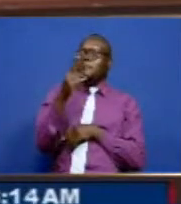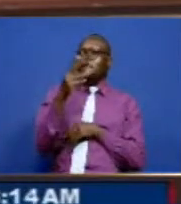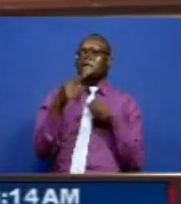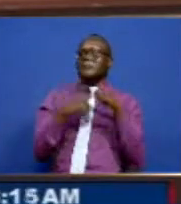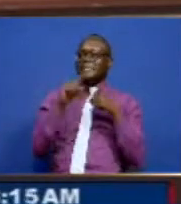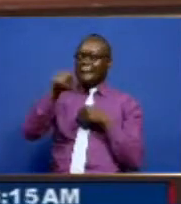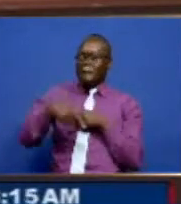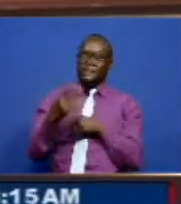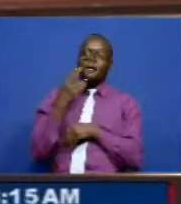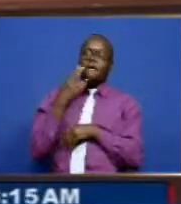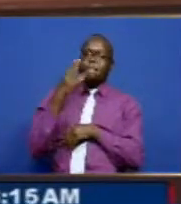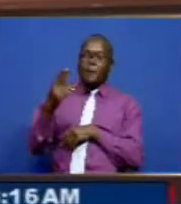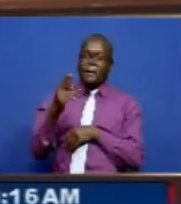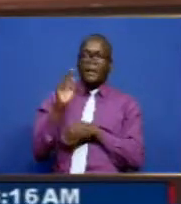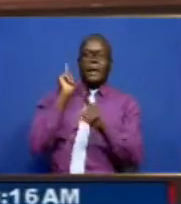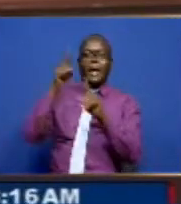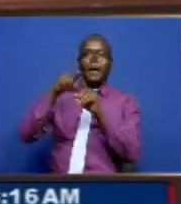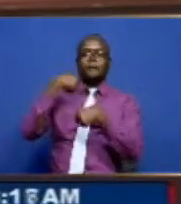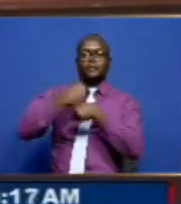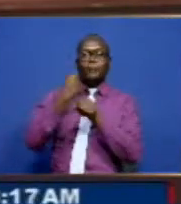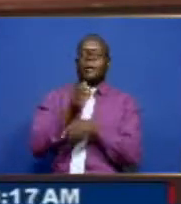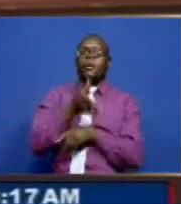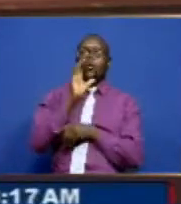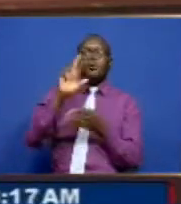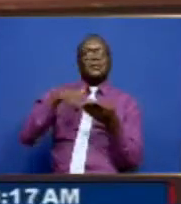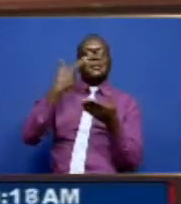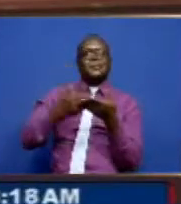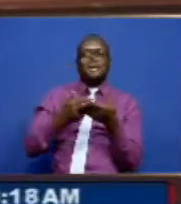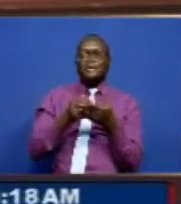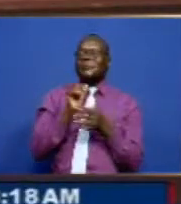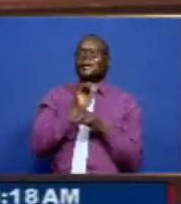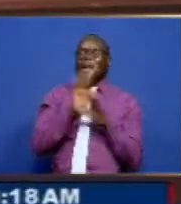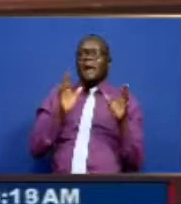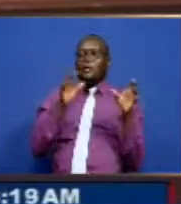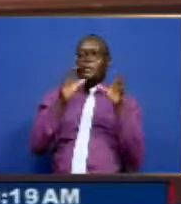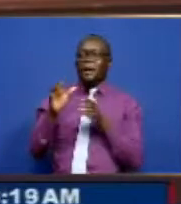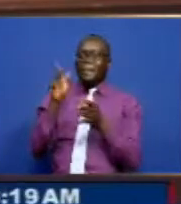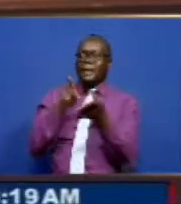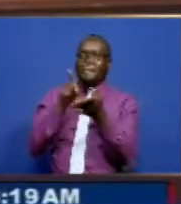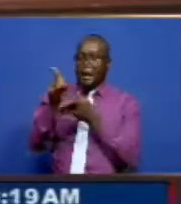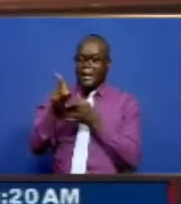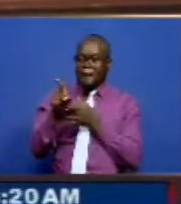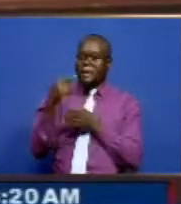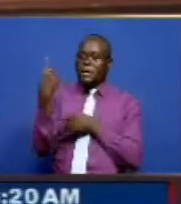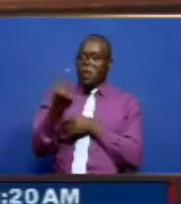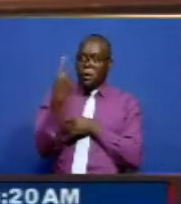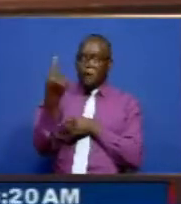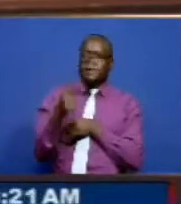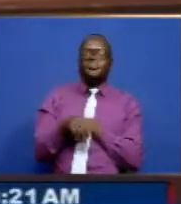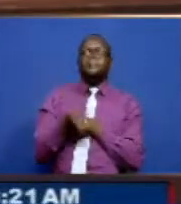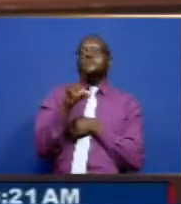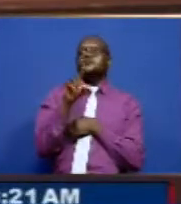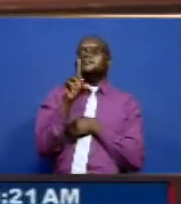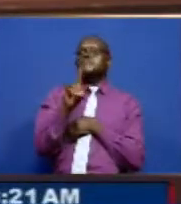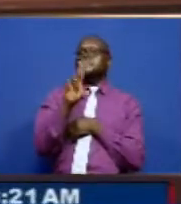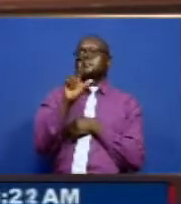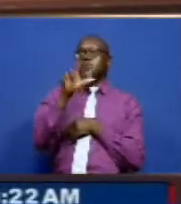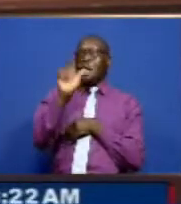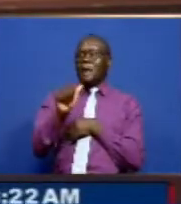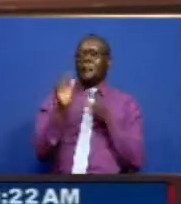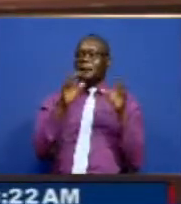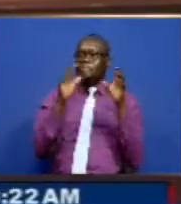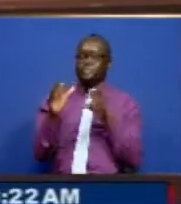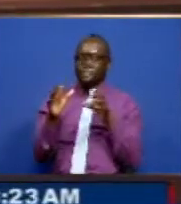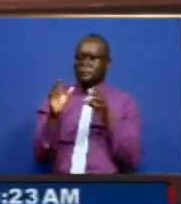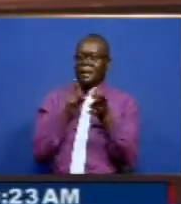104,046,400 meant for water resources, none of the companies were paid, except Dula Limited, which was